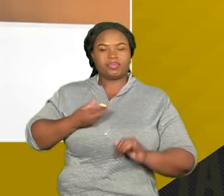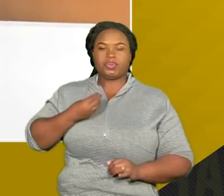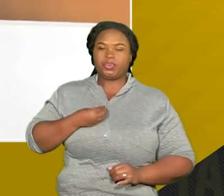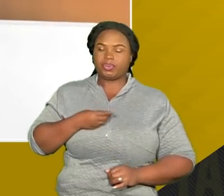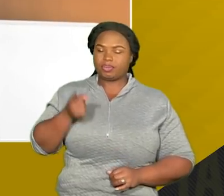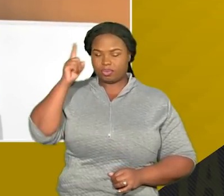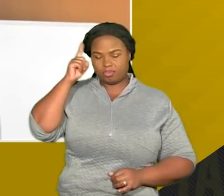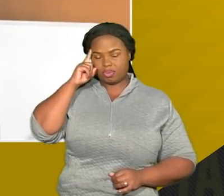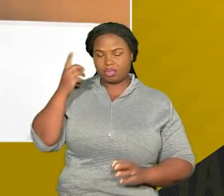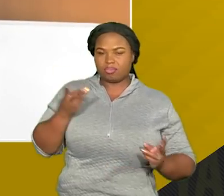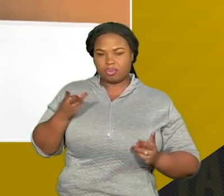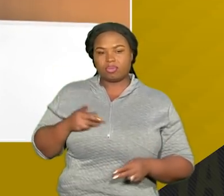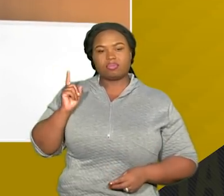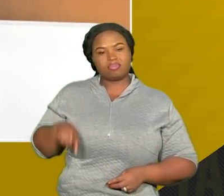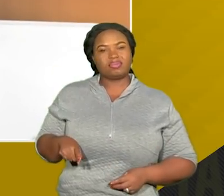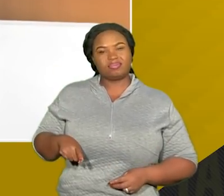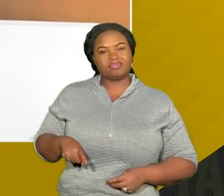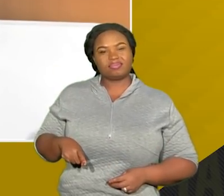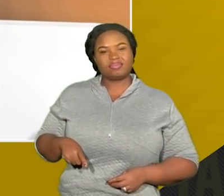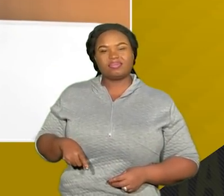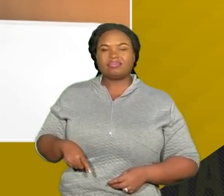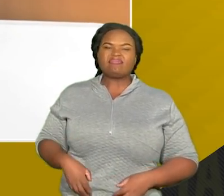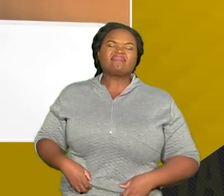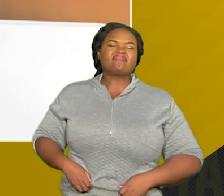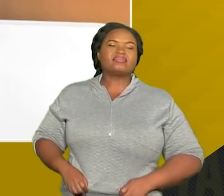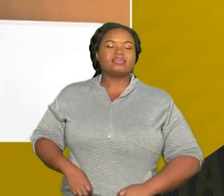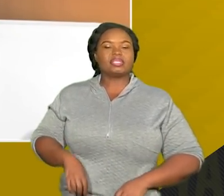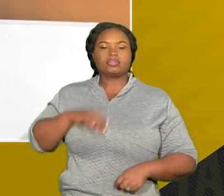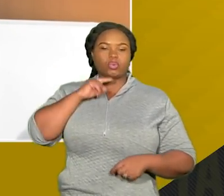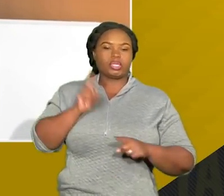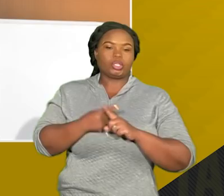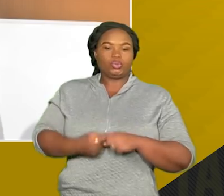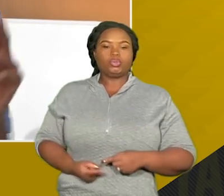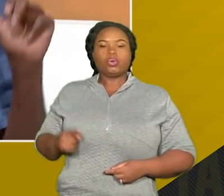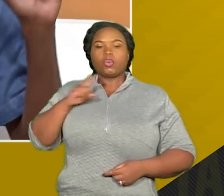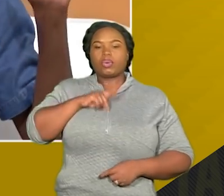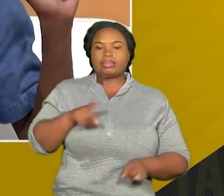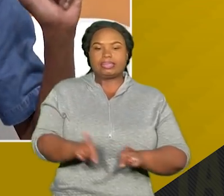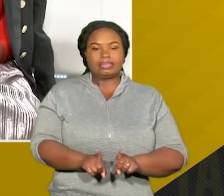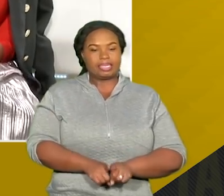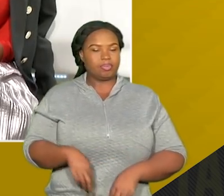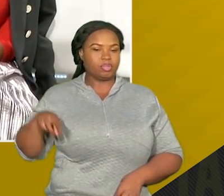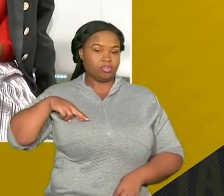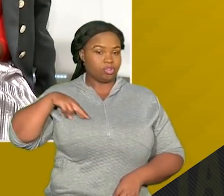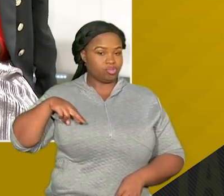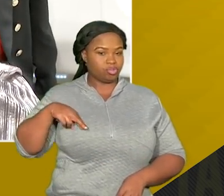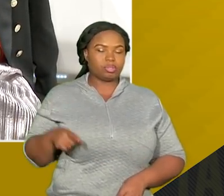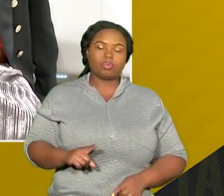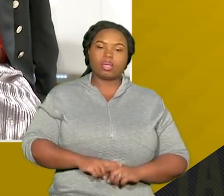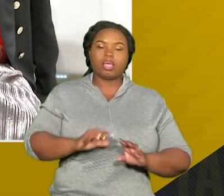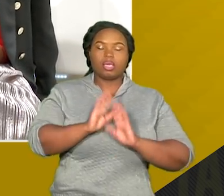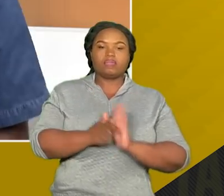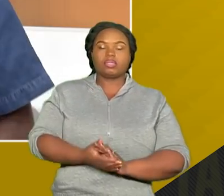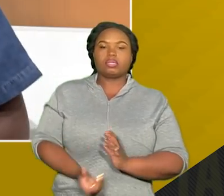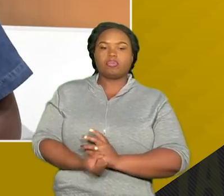people as black people, like, we just need to work hard, you know, and not use an excuse. It's the same thing with religion. Everything that goes